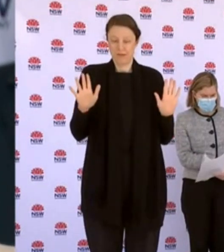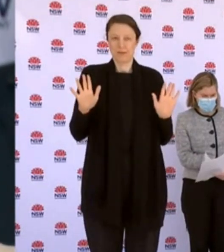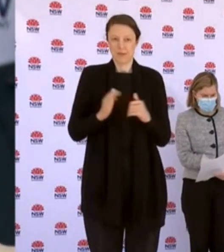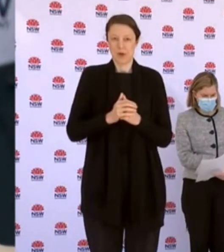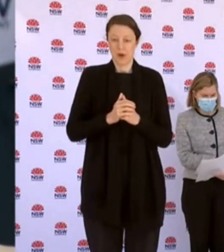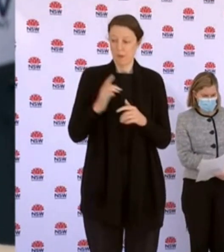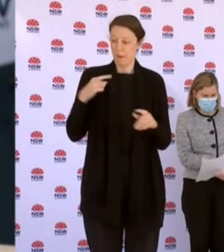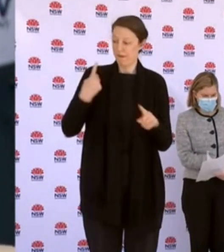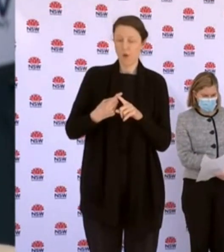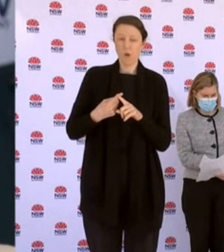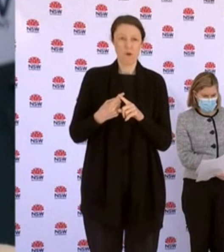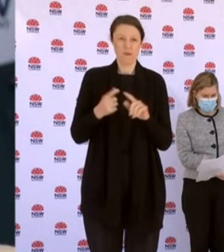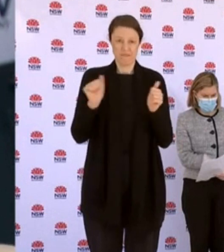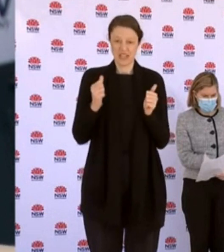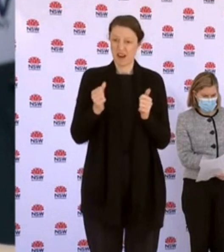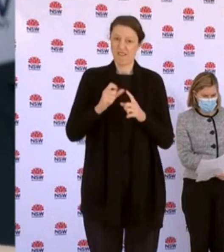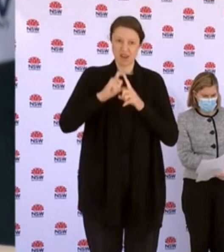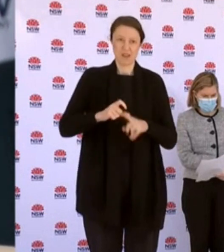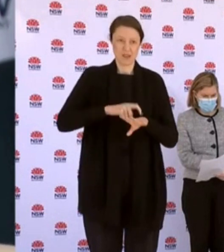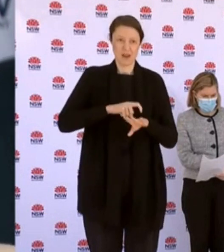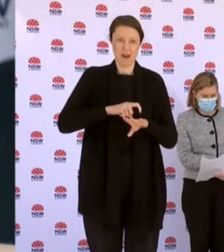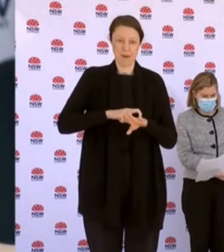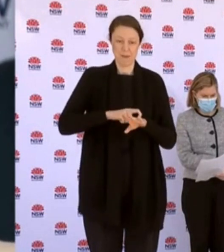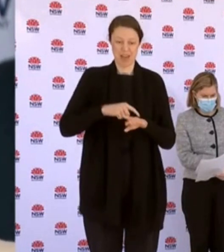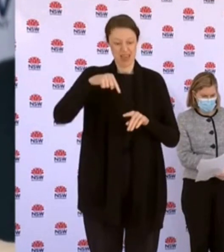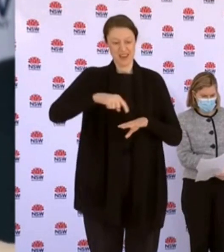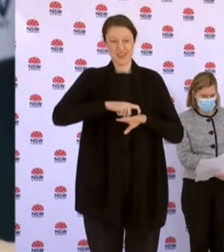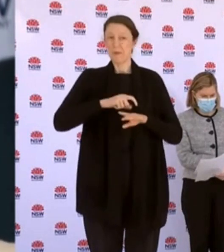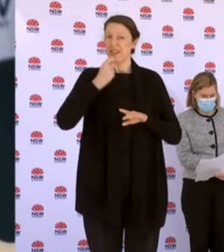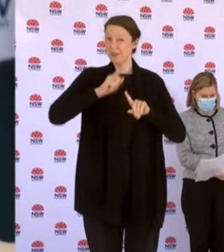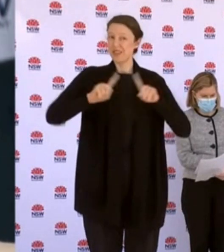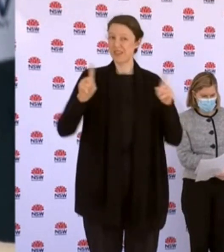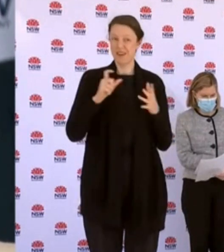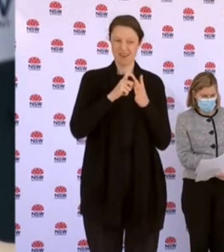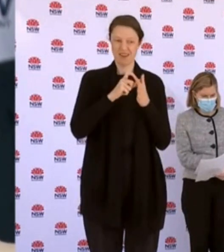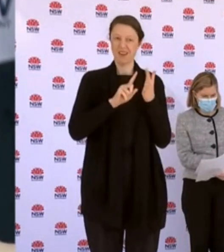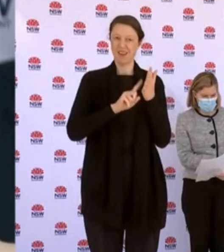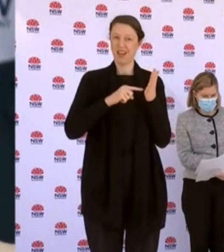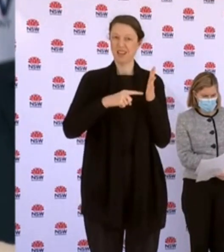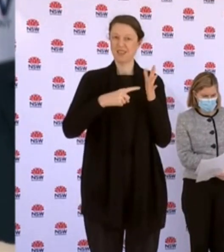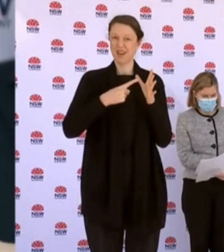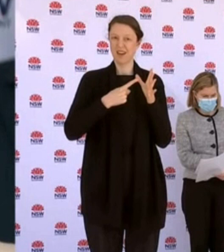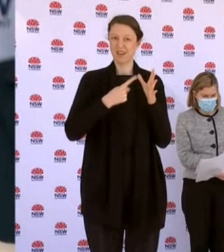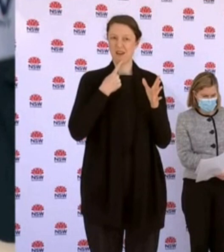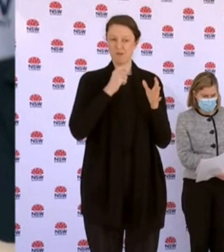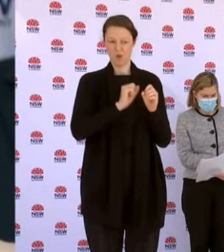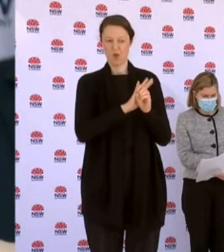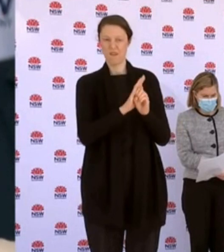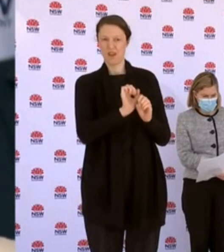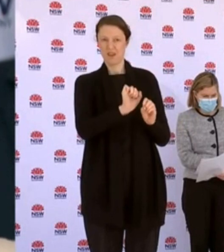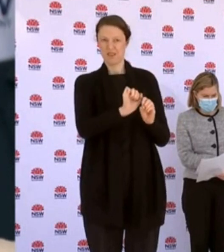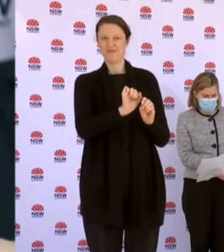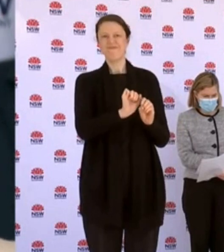admittedly not with the Delta variant, which is different to what we've experienced before. But we've been through challenges before and we've come through, and I know we can do that